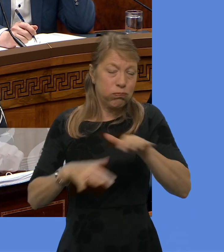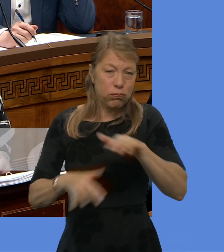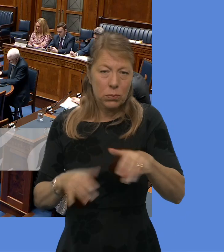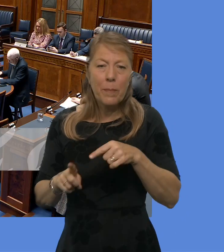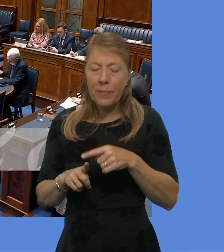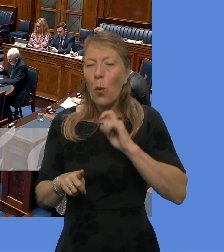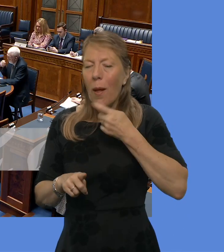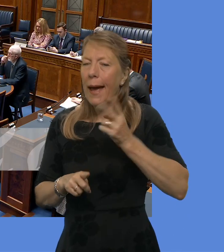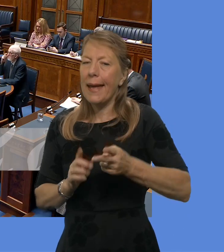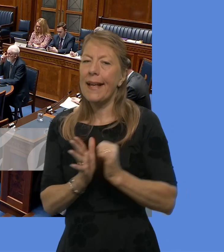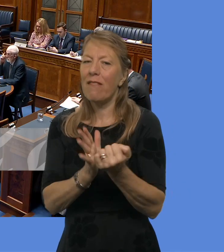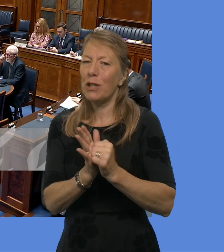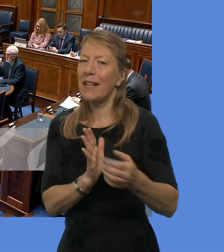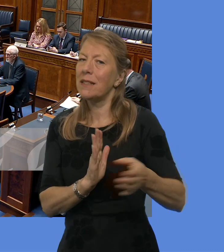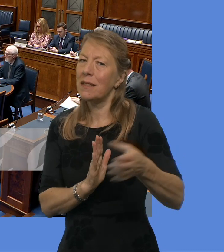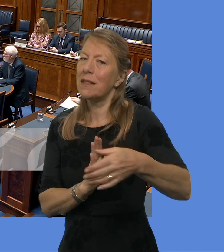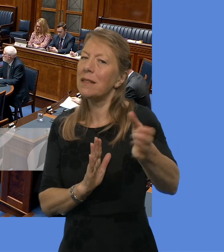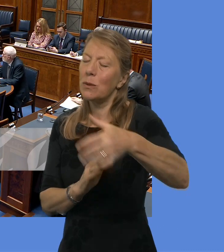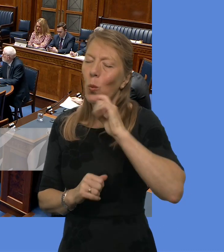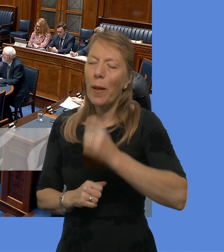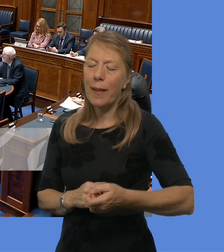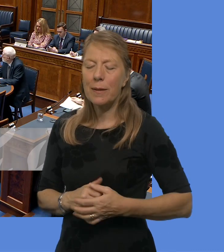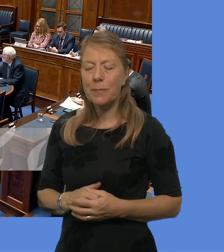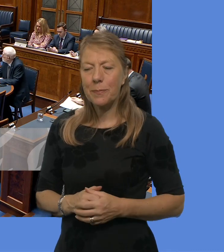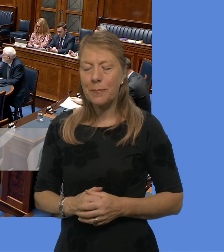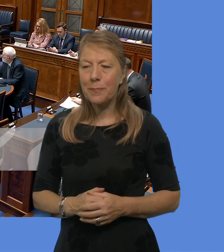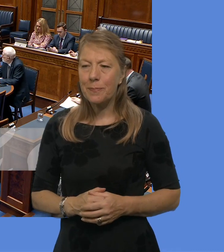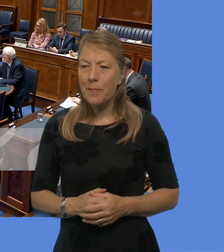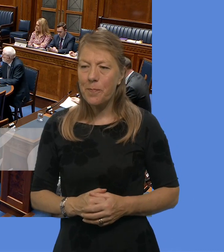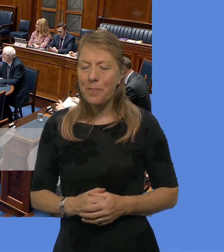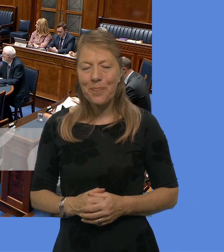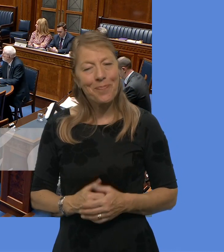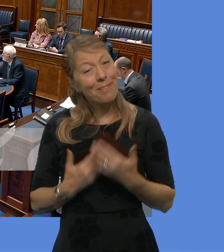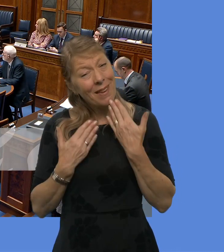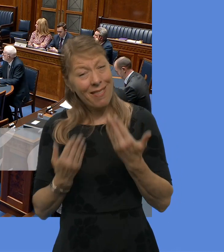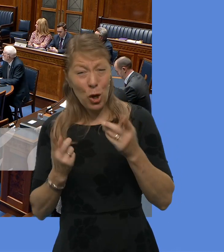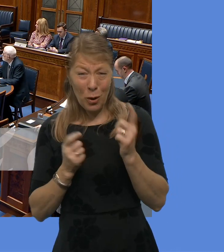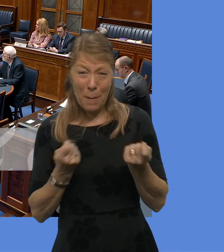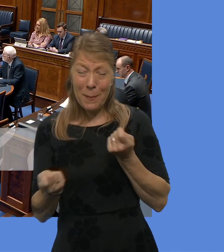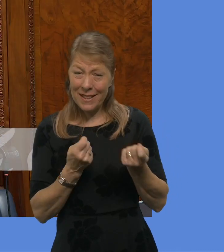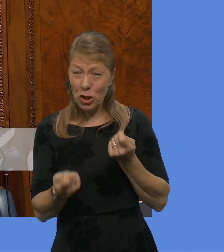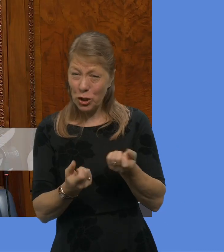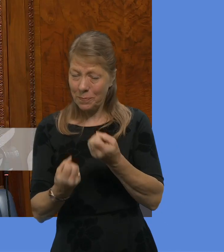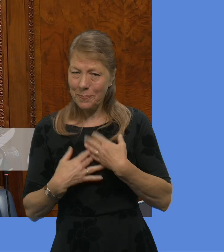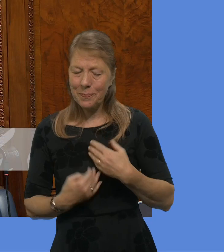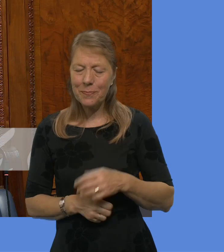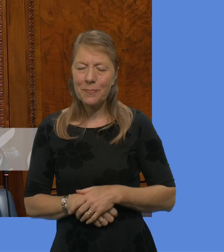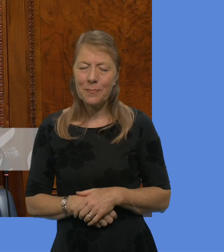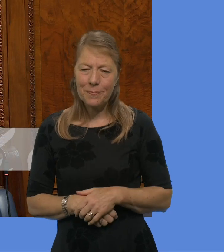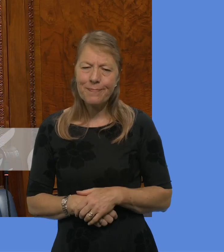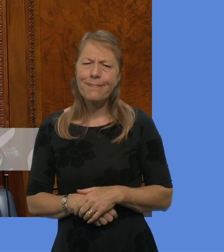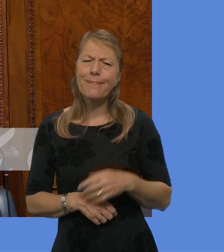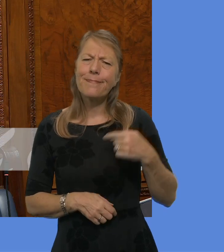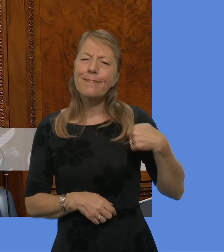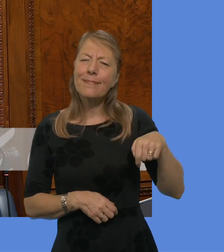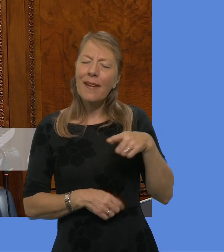place. Call Dr. Aiken. May I thank the Minister for her remarks. One of the significant things that we in the Finance